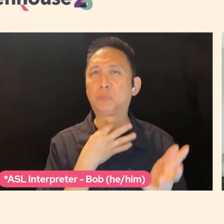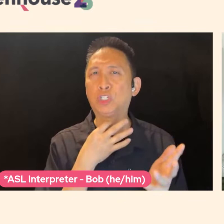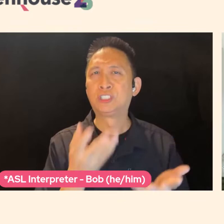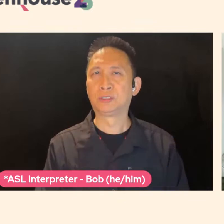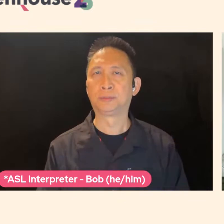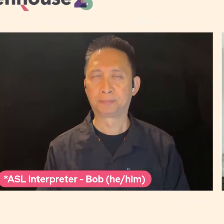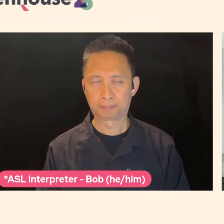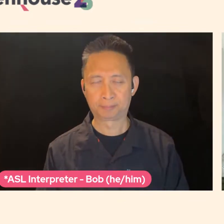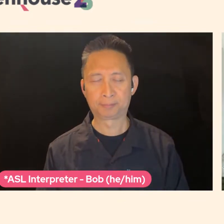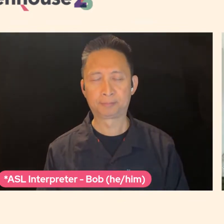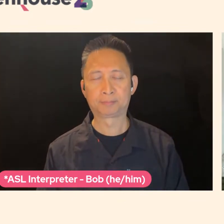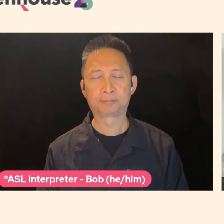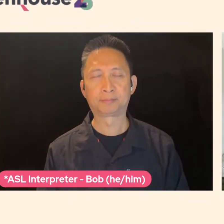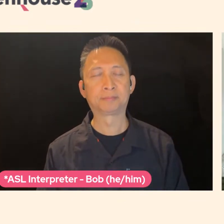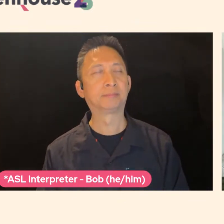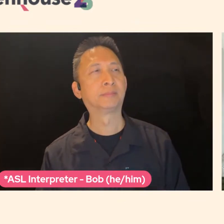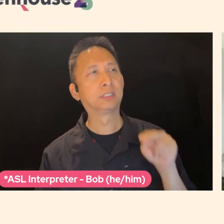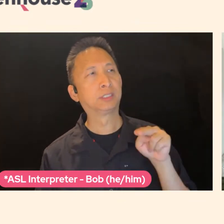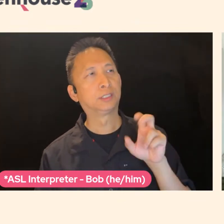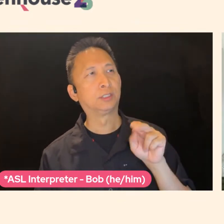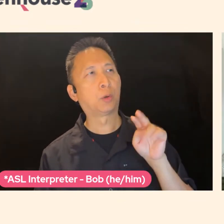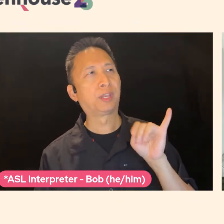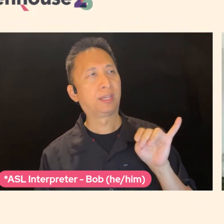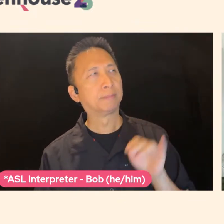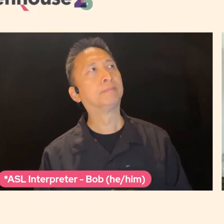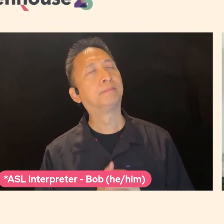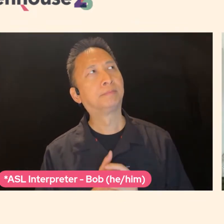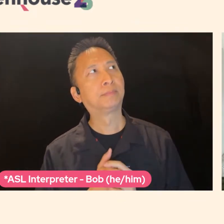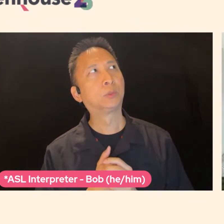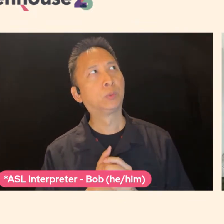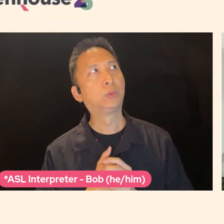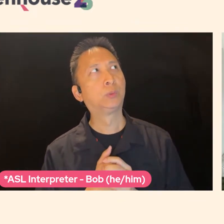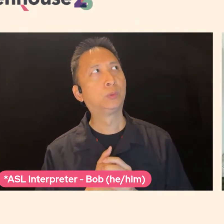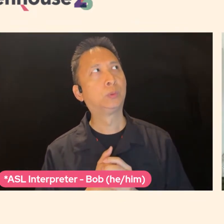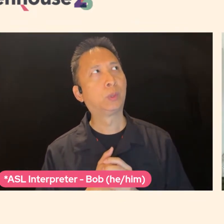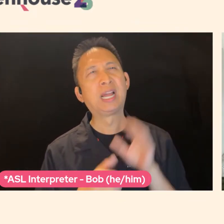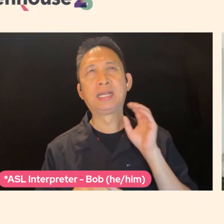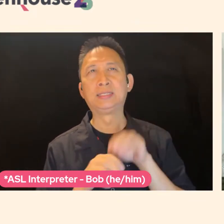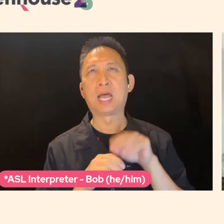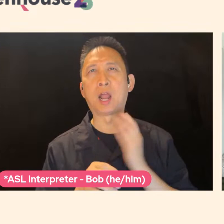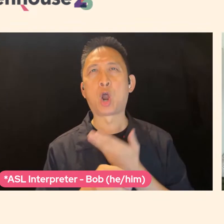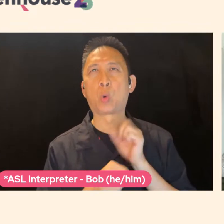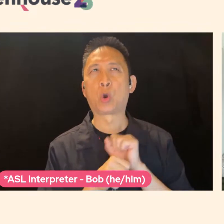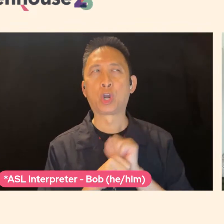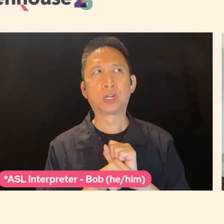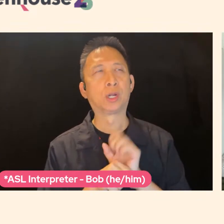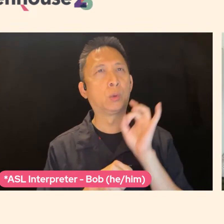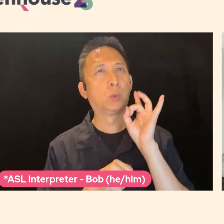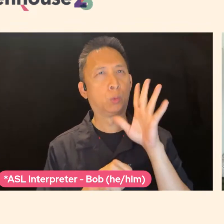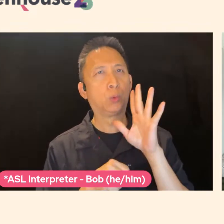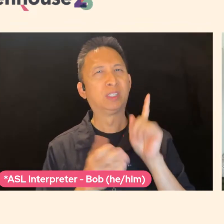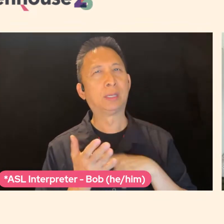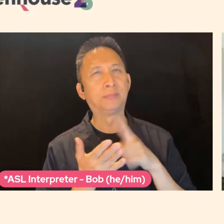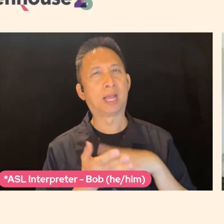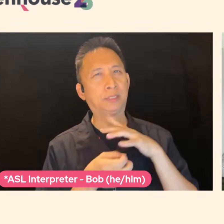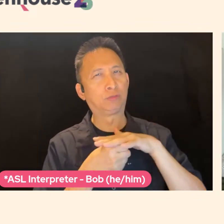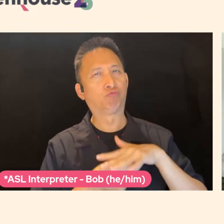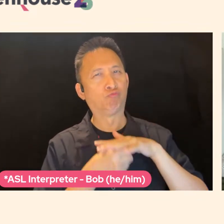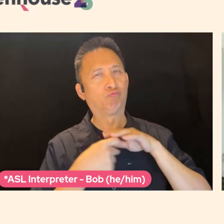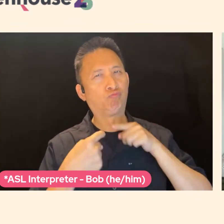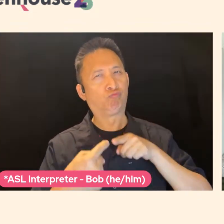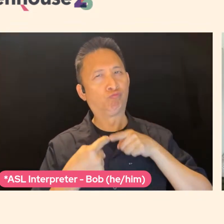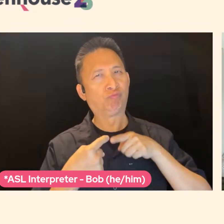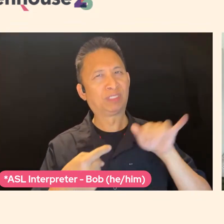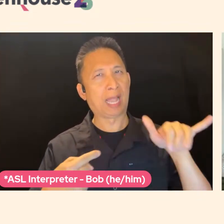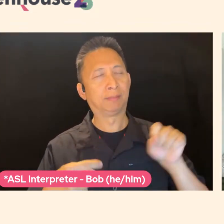I think that's a great point of tension inside of our work. When we first started, we